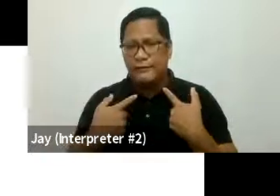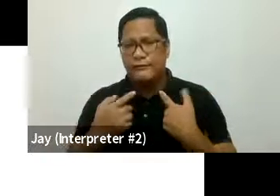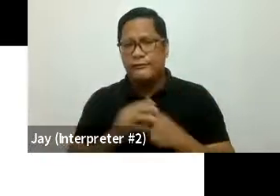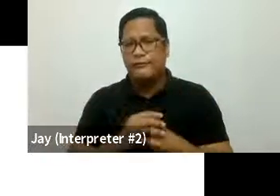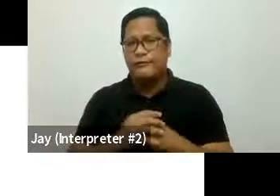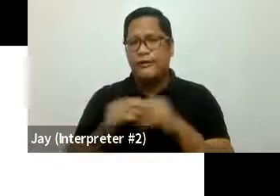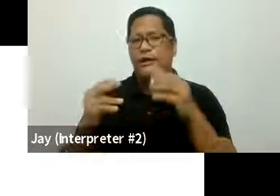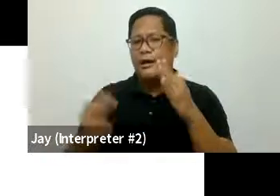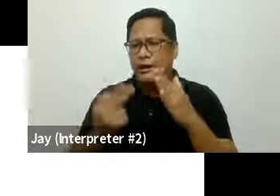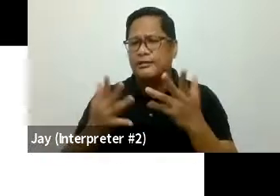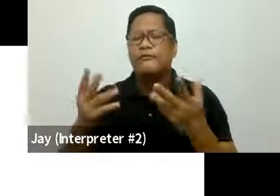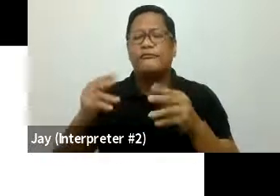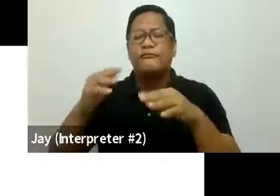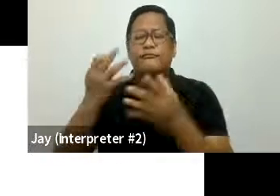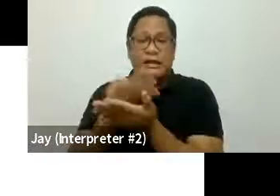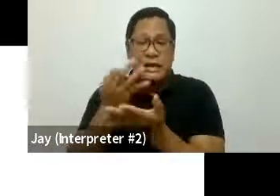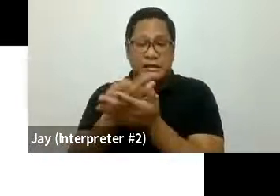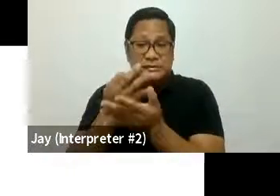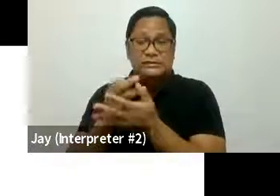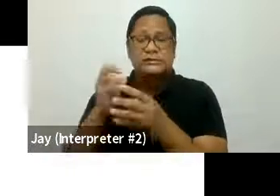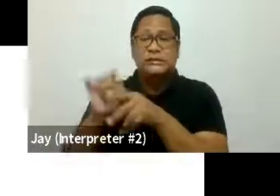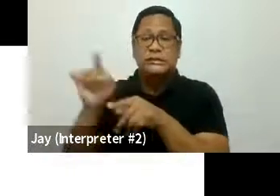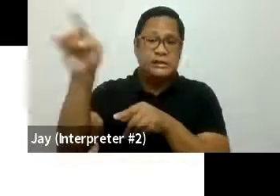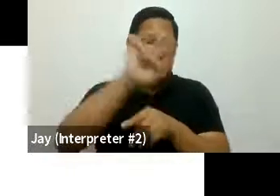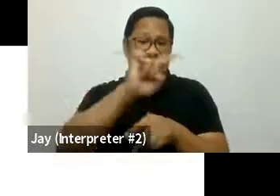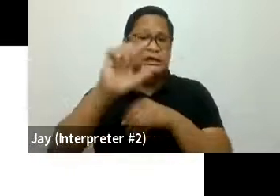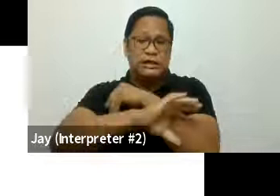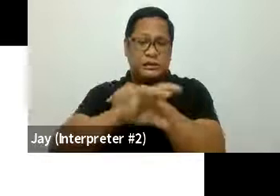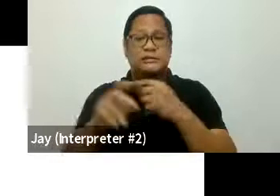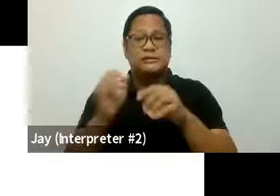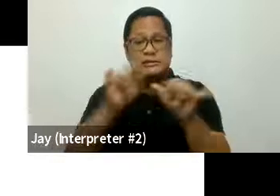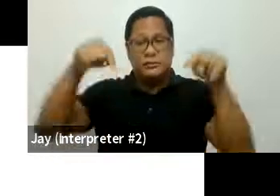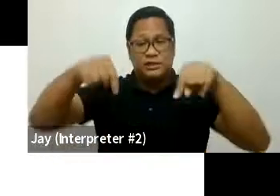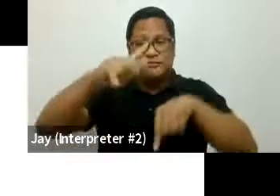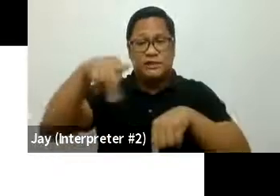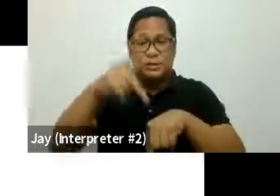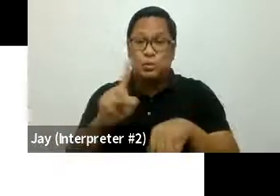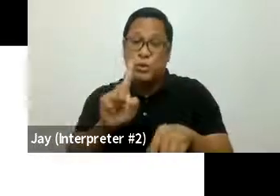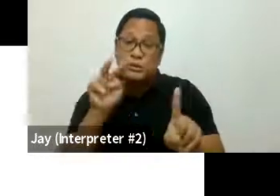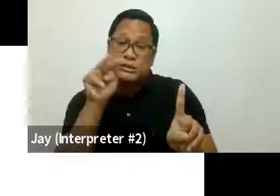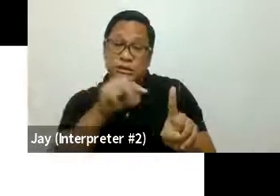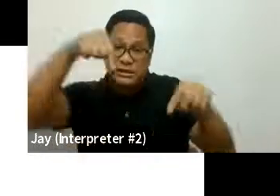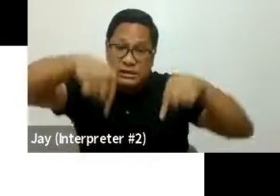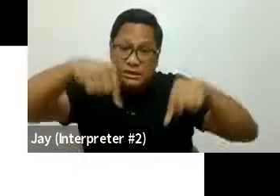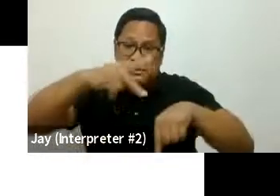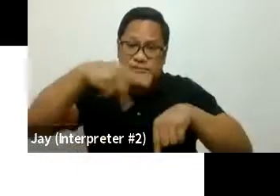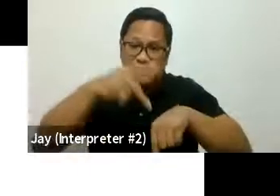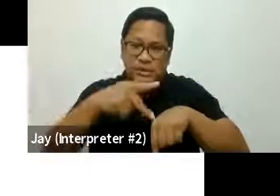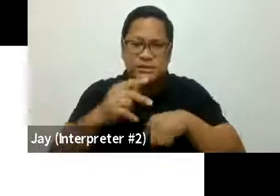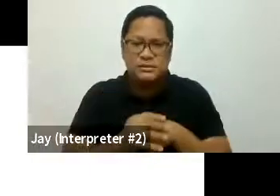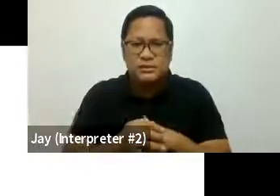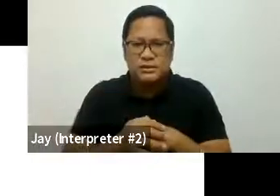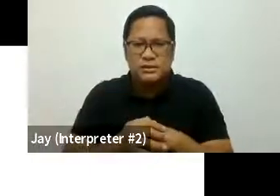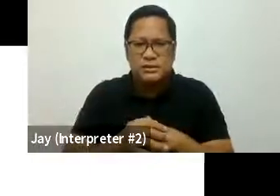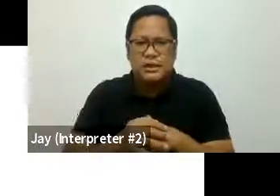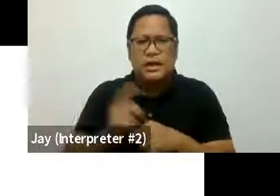underfinancing in many developing countries, including the Philippines. What we have seen in the Philippines is that there's been like at least, I think, at least